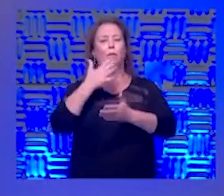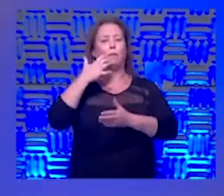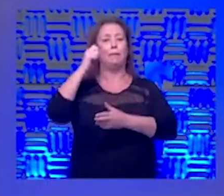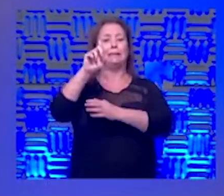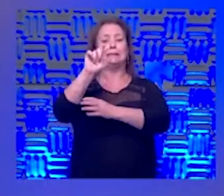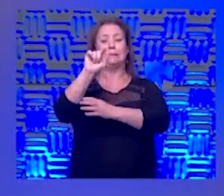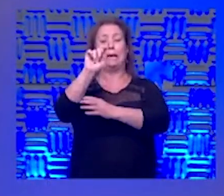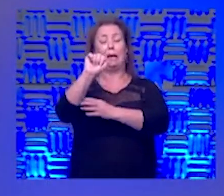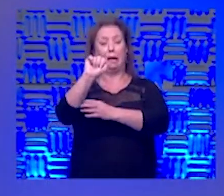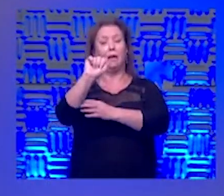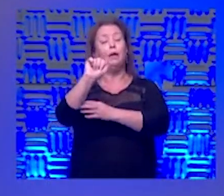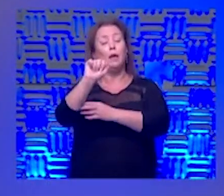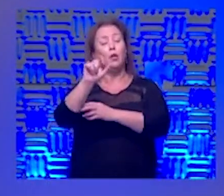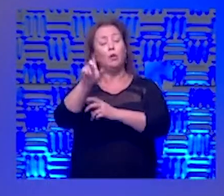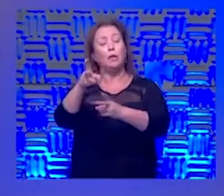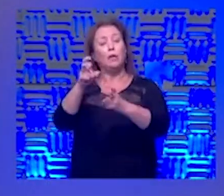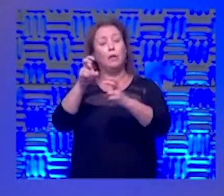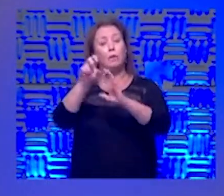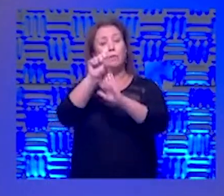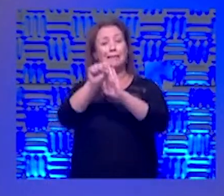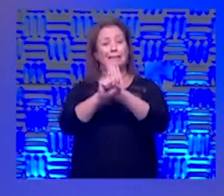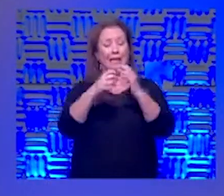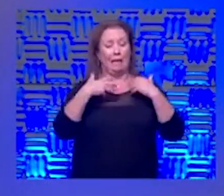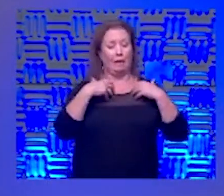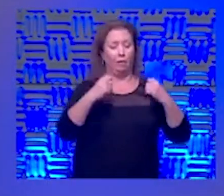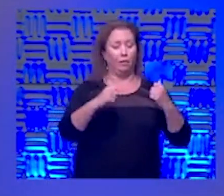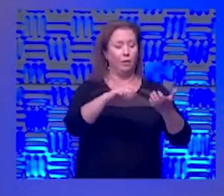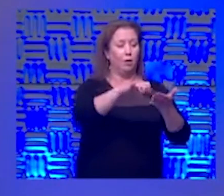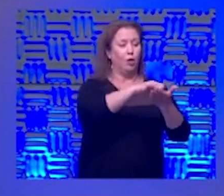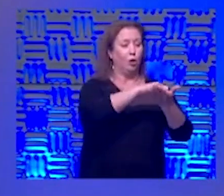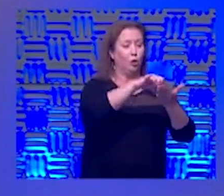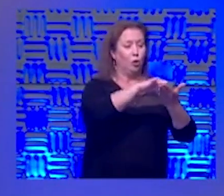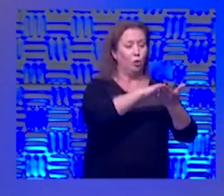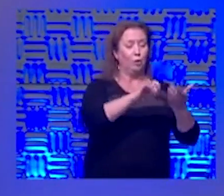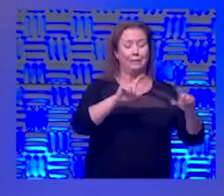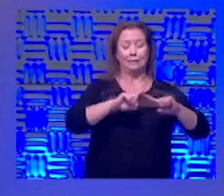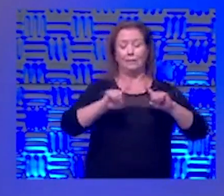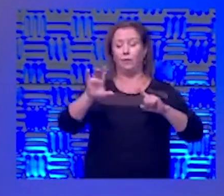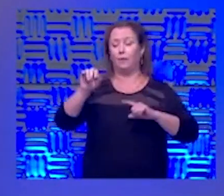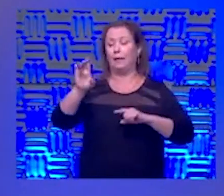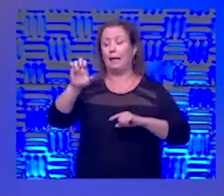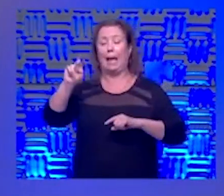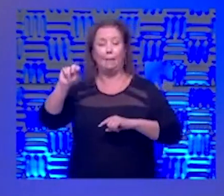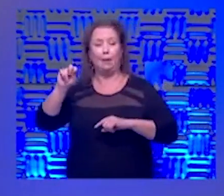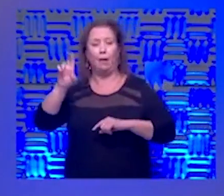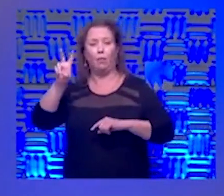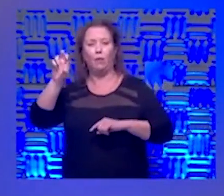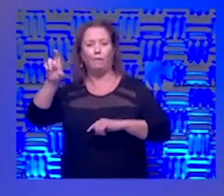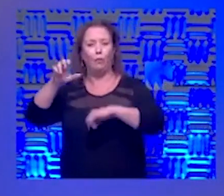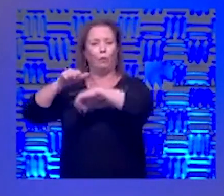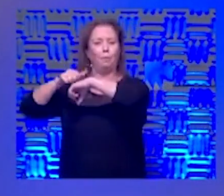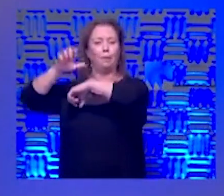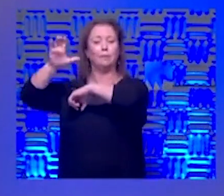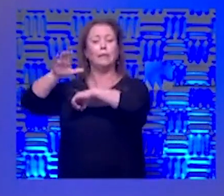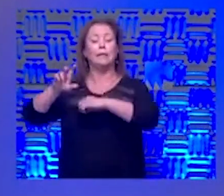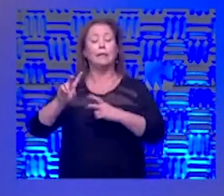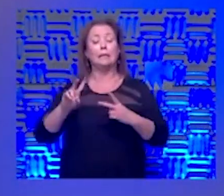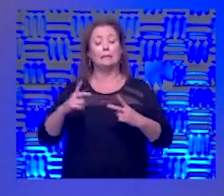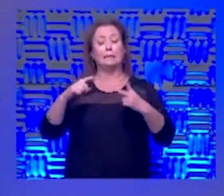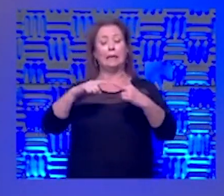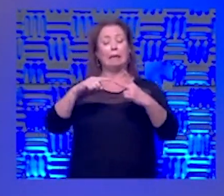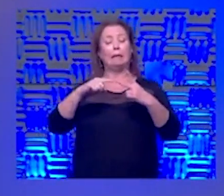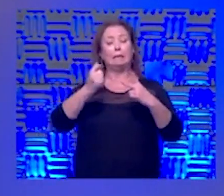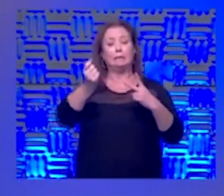through the state health department. Obviously, New York is going to be different than a cabin in the mountains or on the river. So understanding that. The second biggest piece